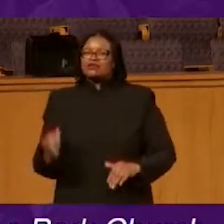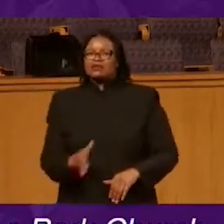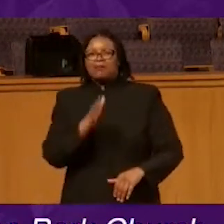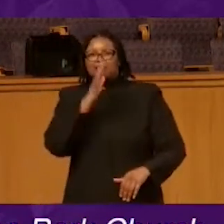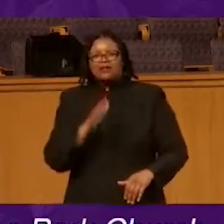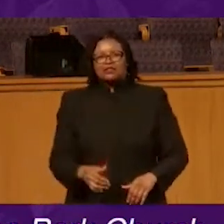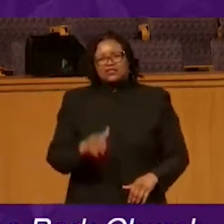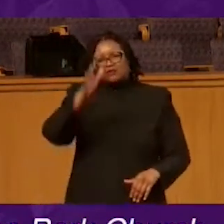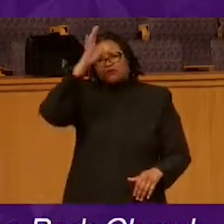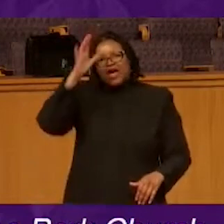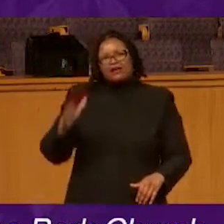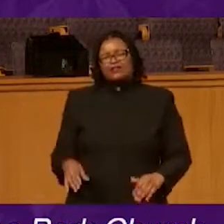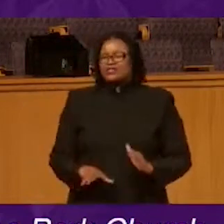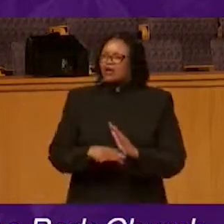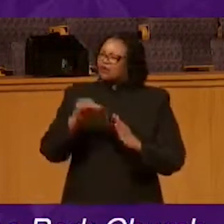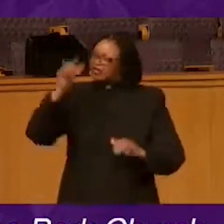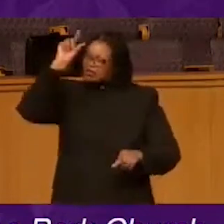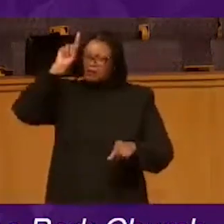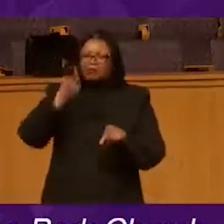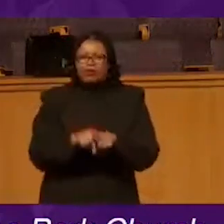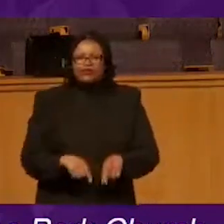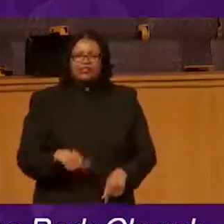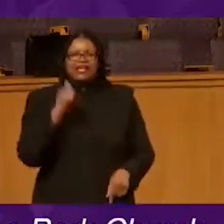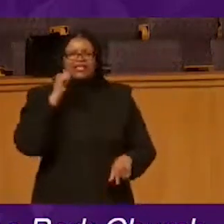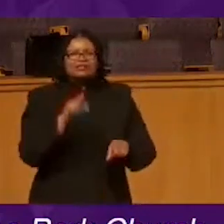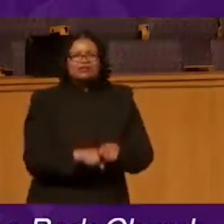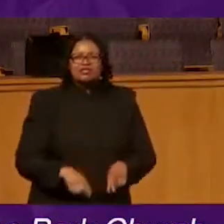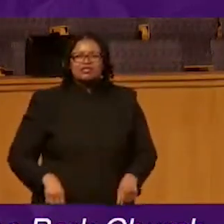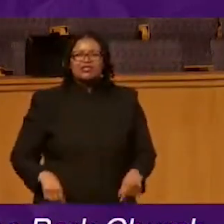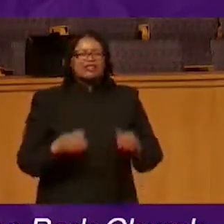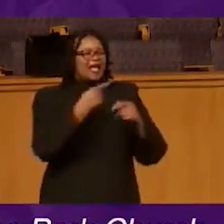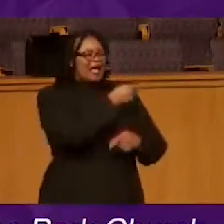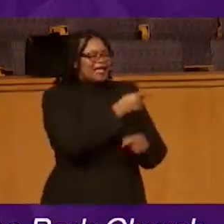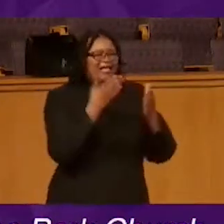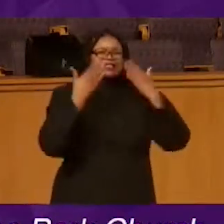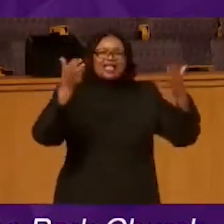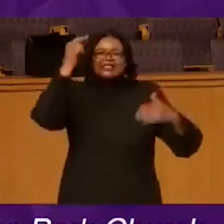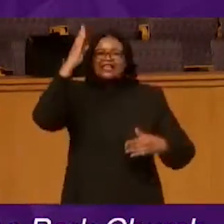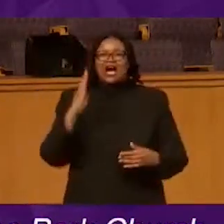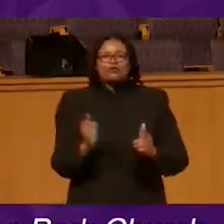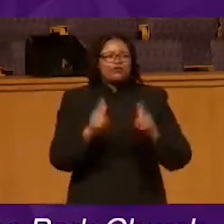found some fathers, I found some brothers, I found some sisters. I thank God for the